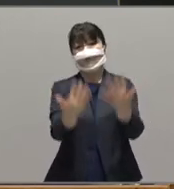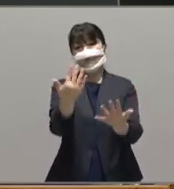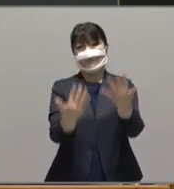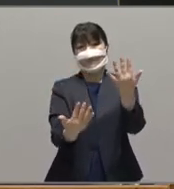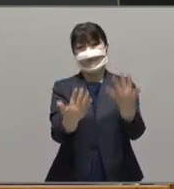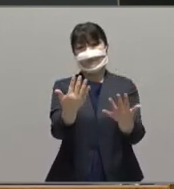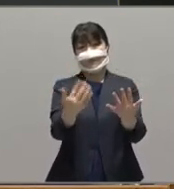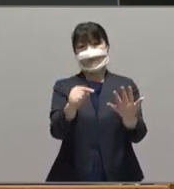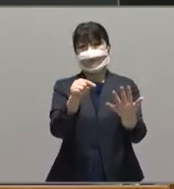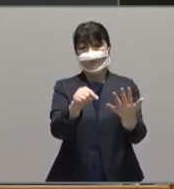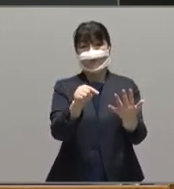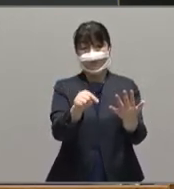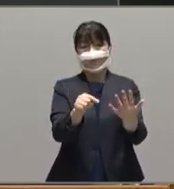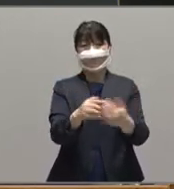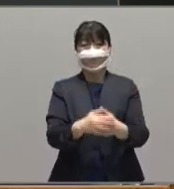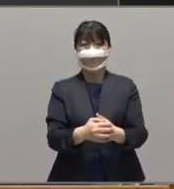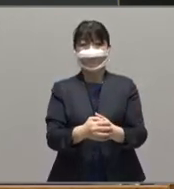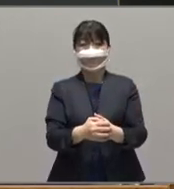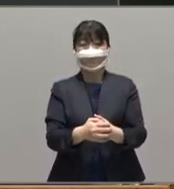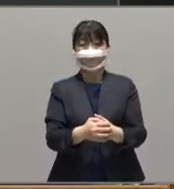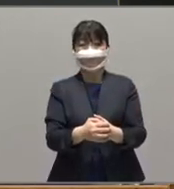first of all, well,